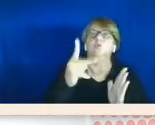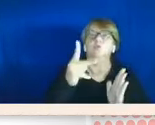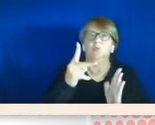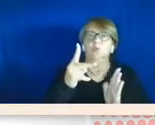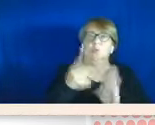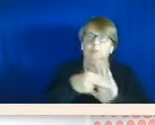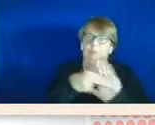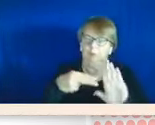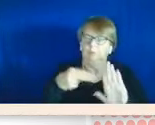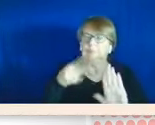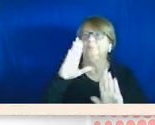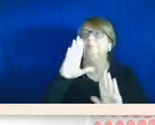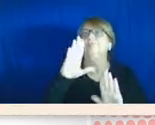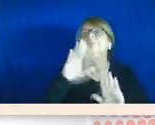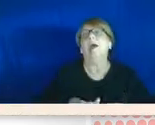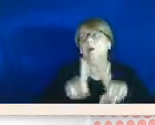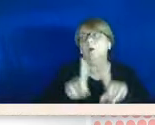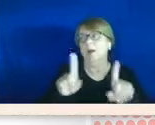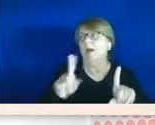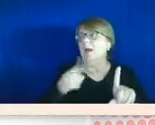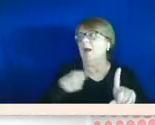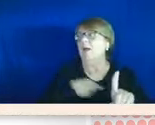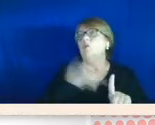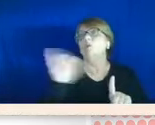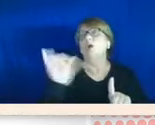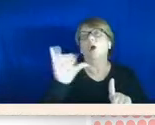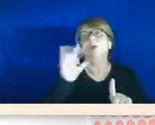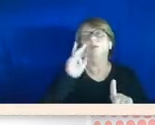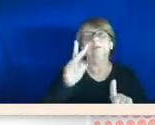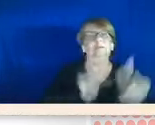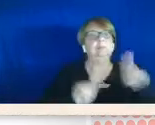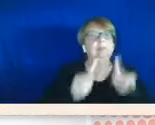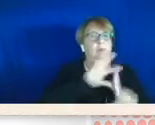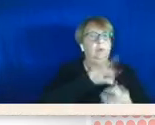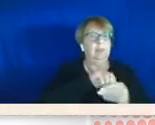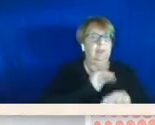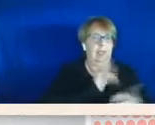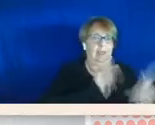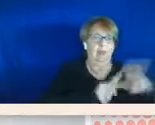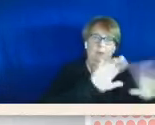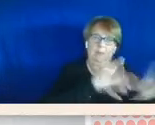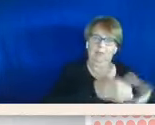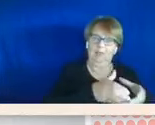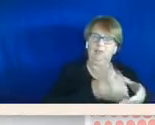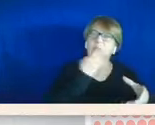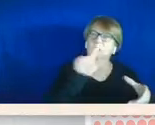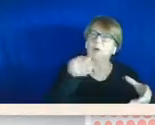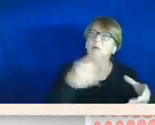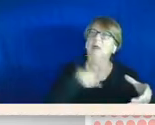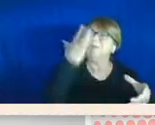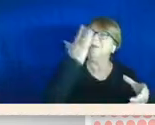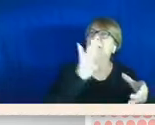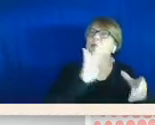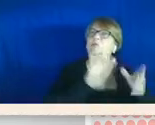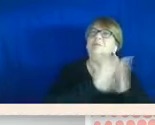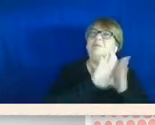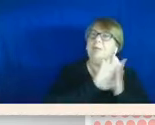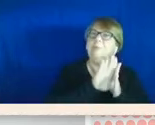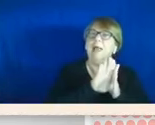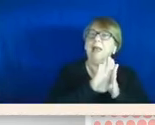we also see folks within our population who not only have an intellectual and developmental disability, but they